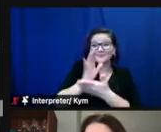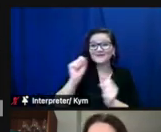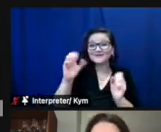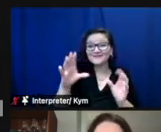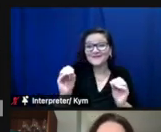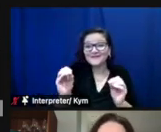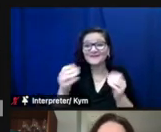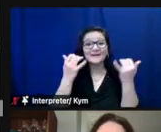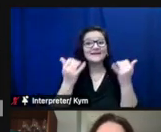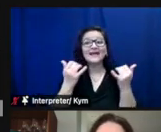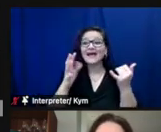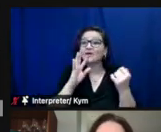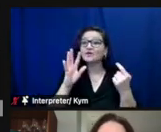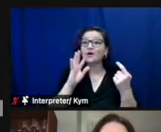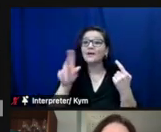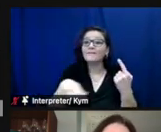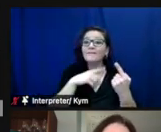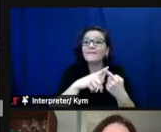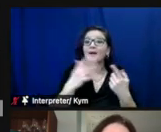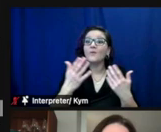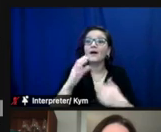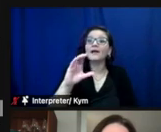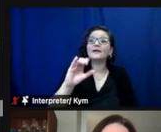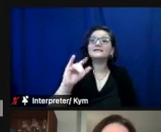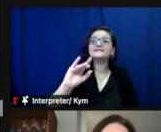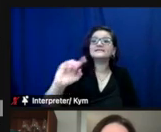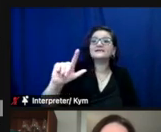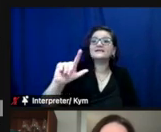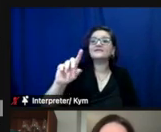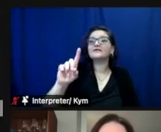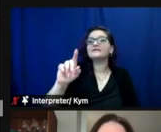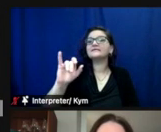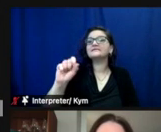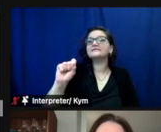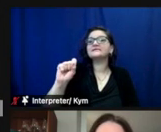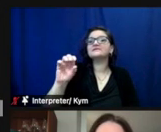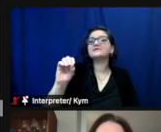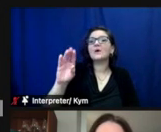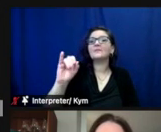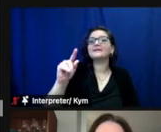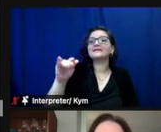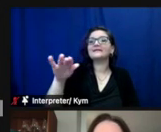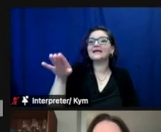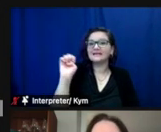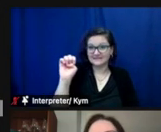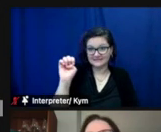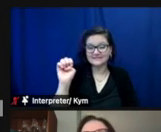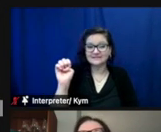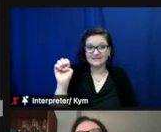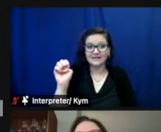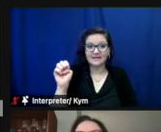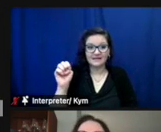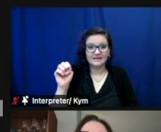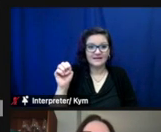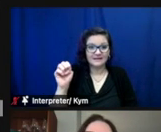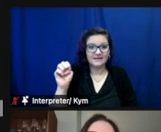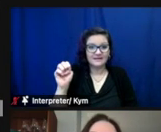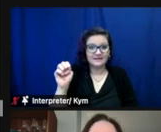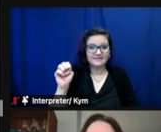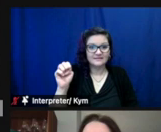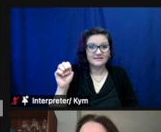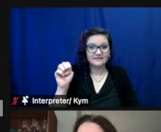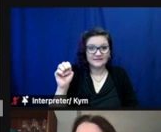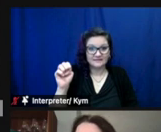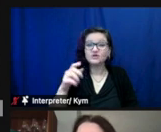going to talk about civil disobedience. So okay. let's go through some of these examples, and then we're going to have